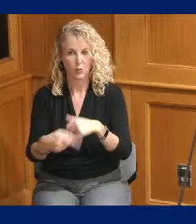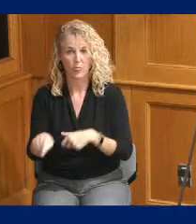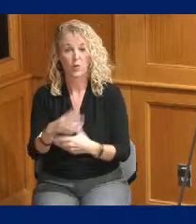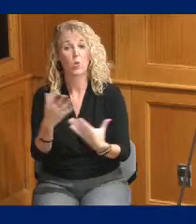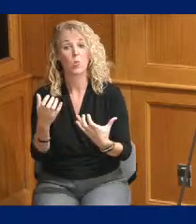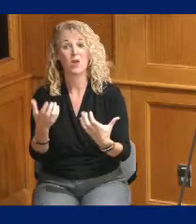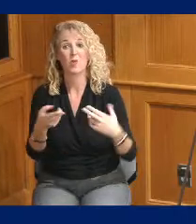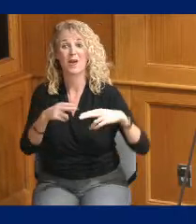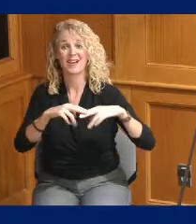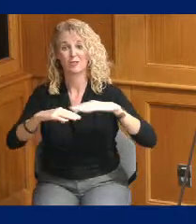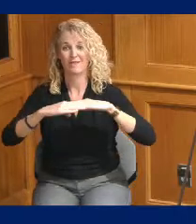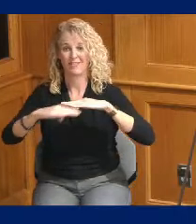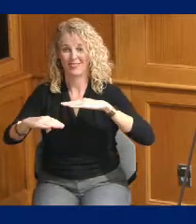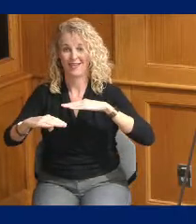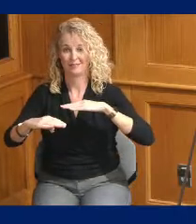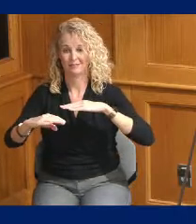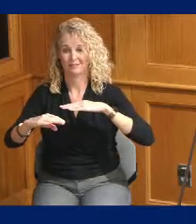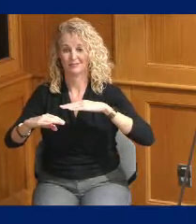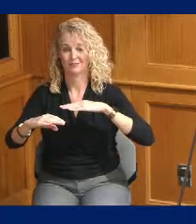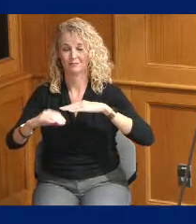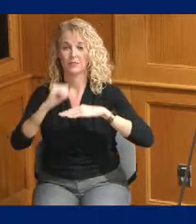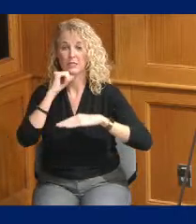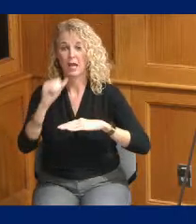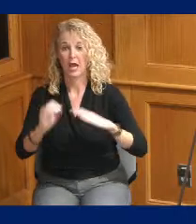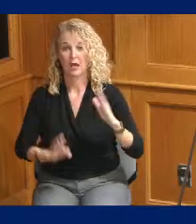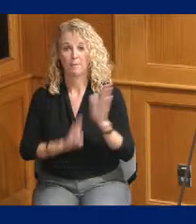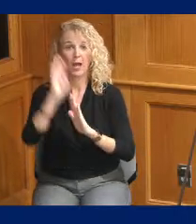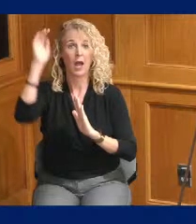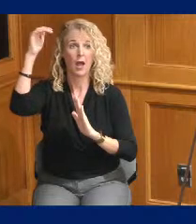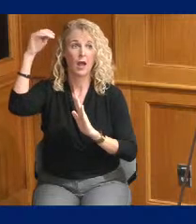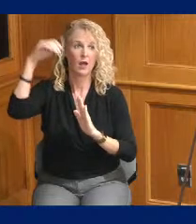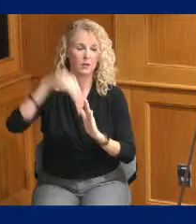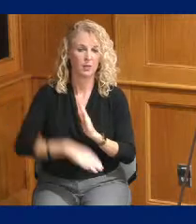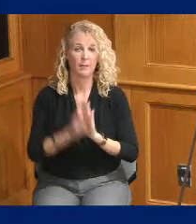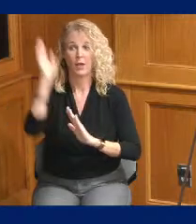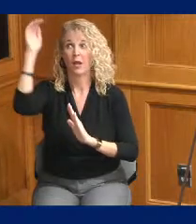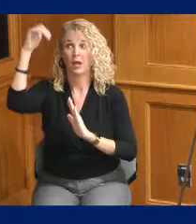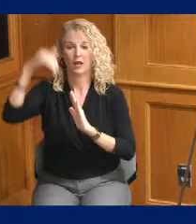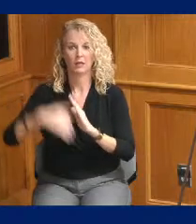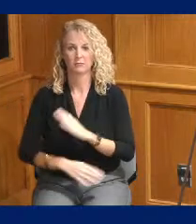rate increases flat as opposed to up and down like a roller coaster ride,